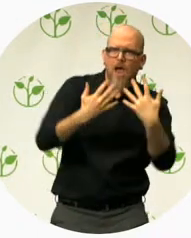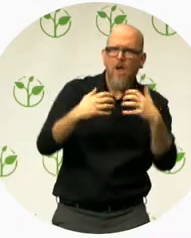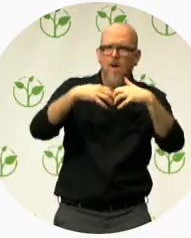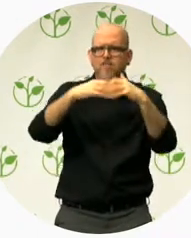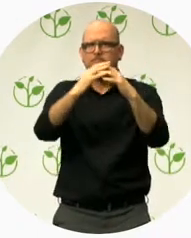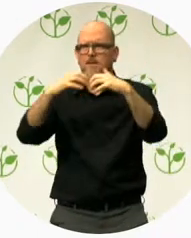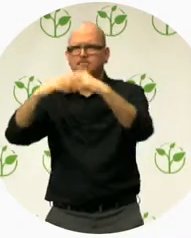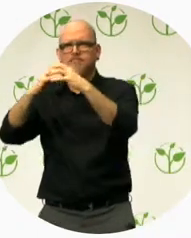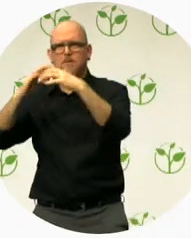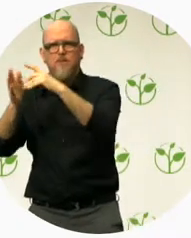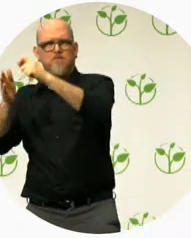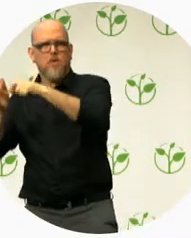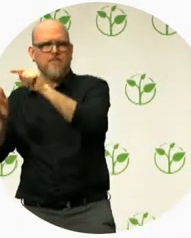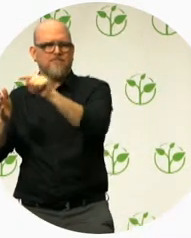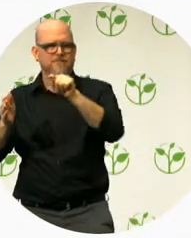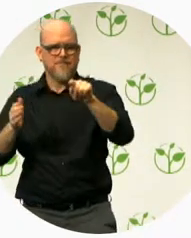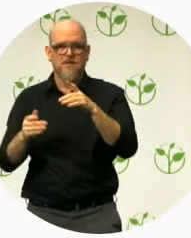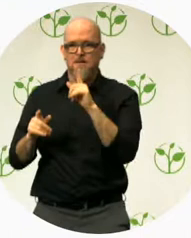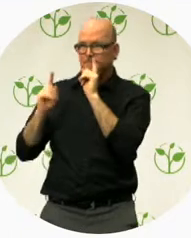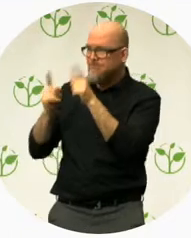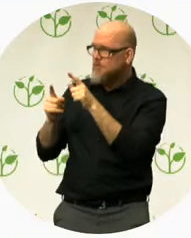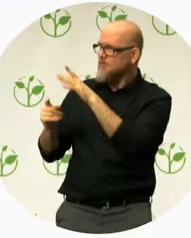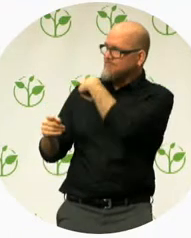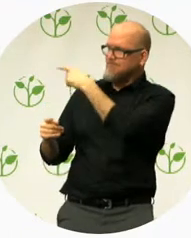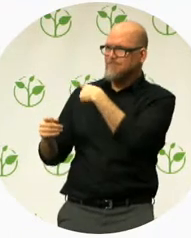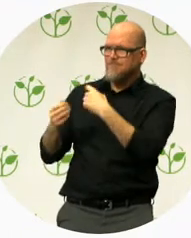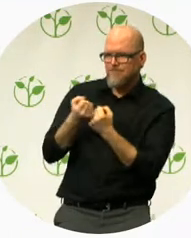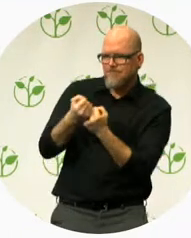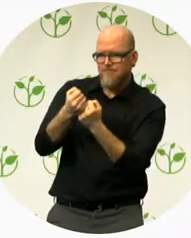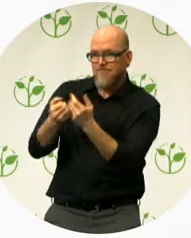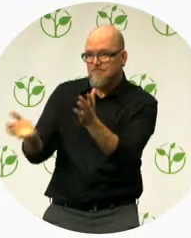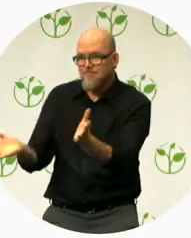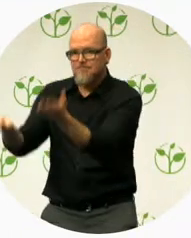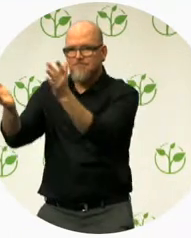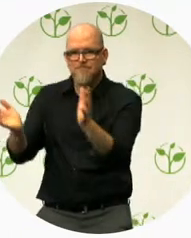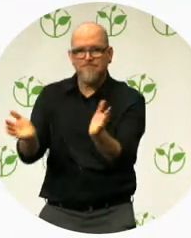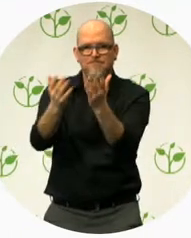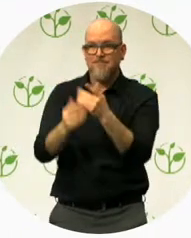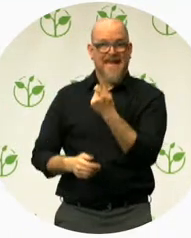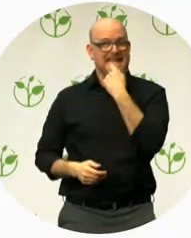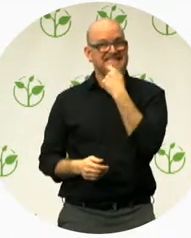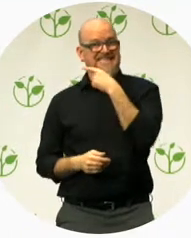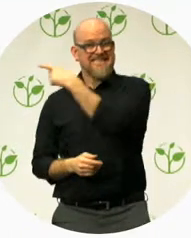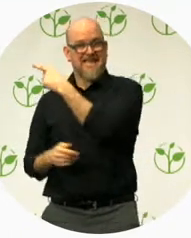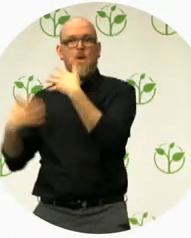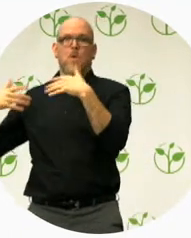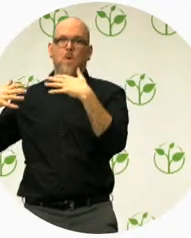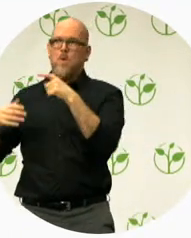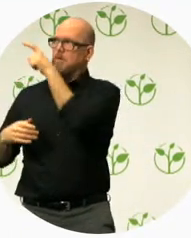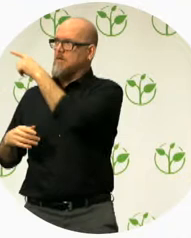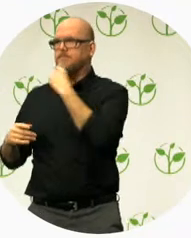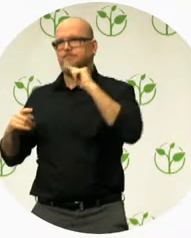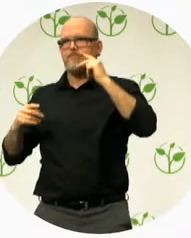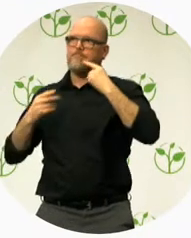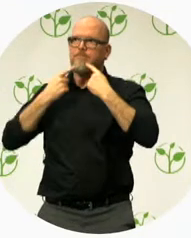a further element of strength to the movement. Martin means big strategy and action. Now,